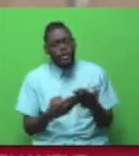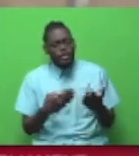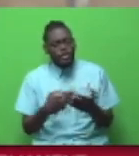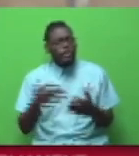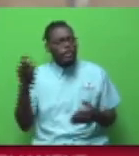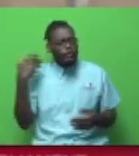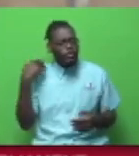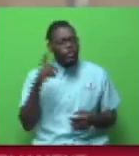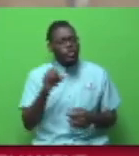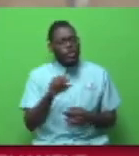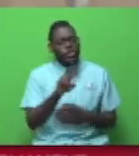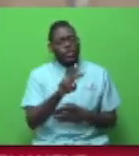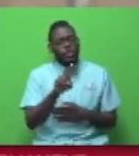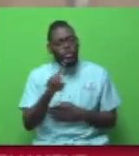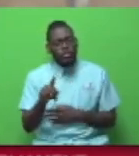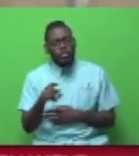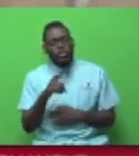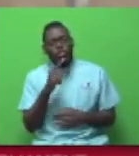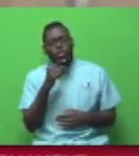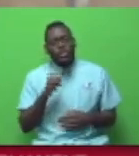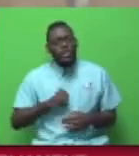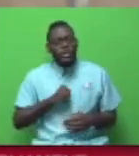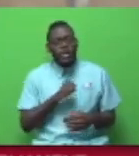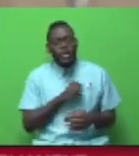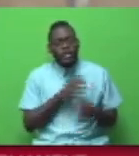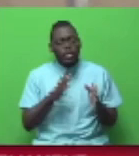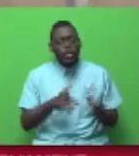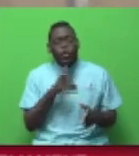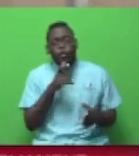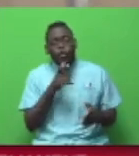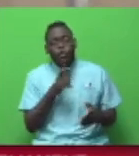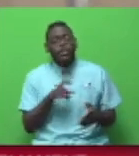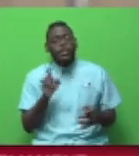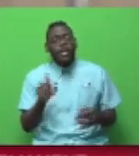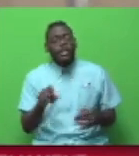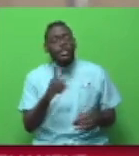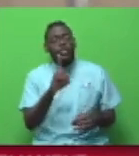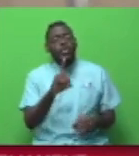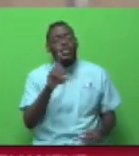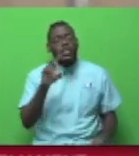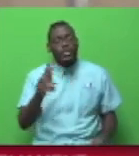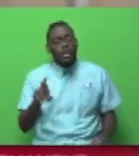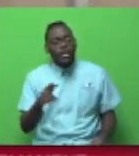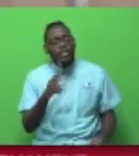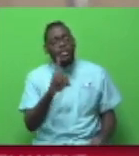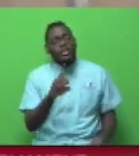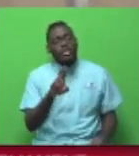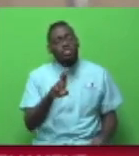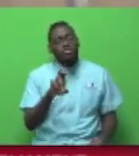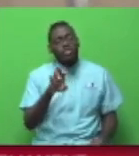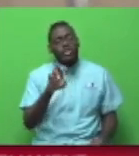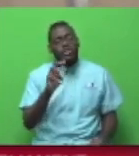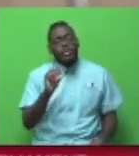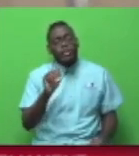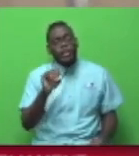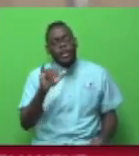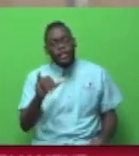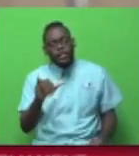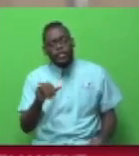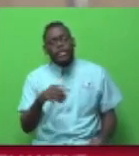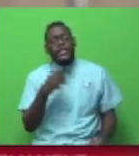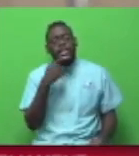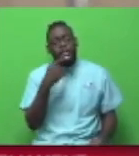own independent senator, Dr. Dylan Remy. And when I came across that particular quote, Mr. Vice President,